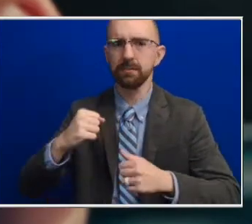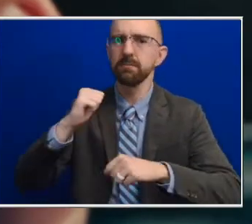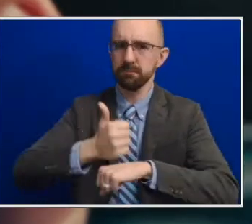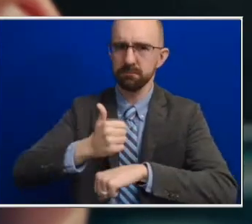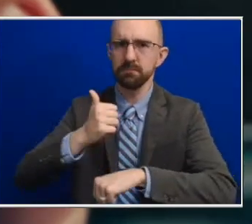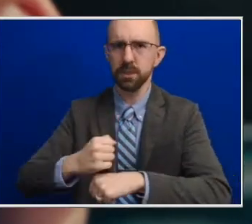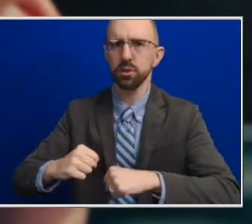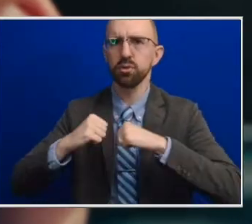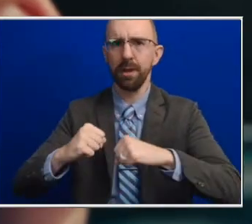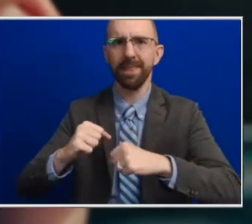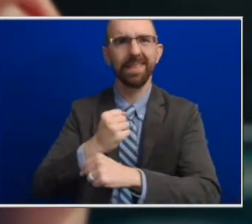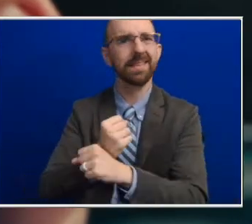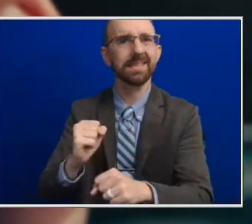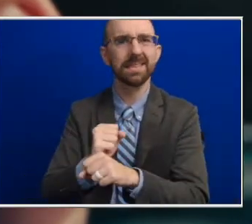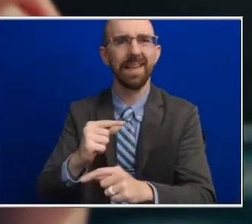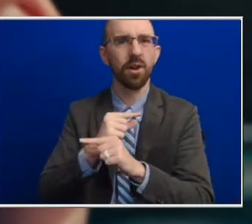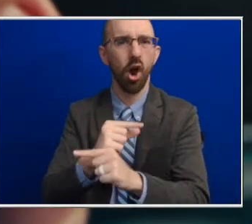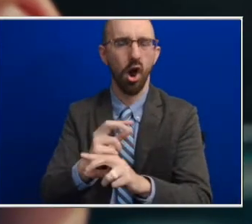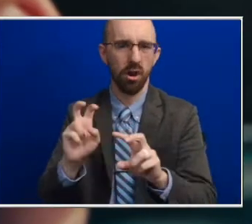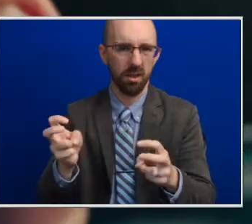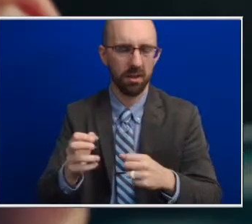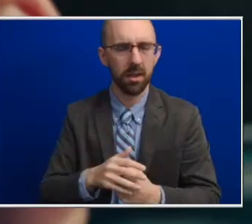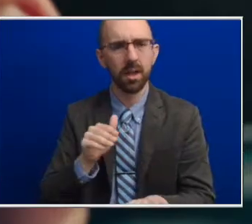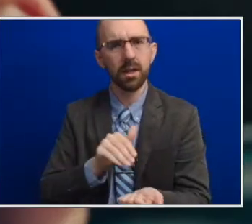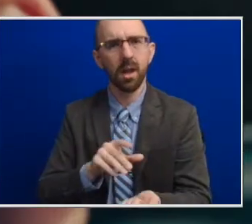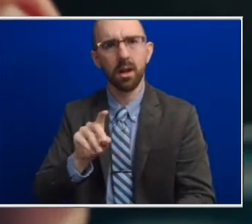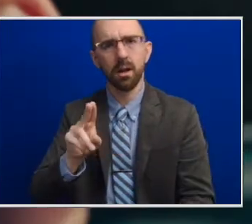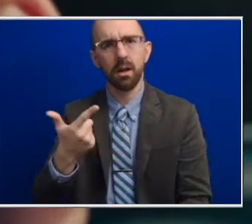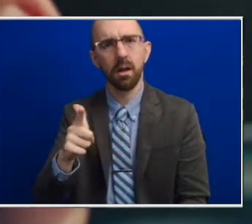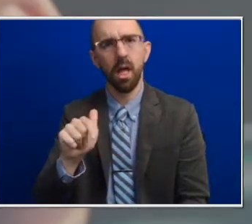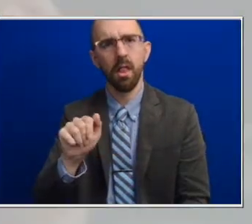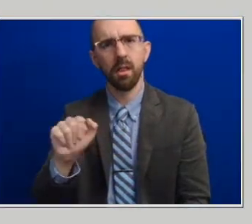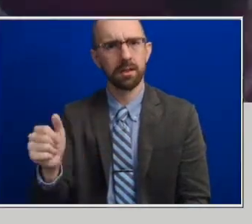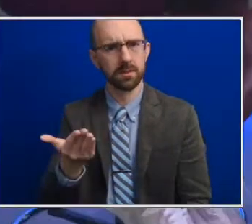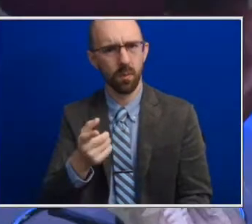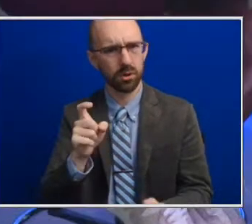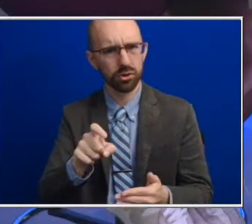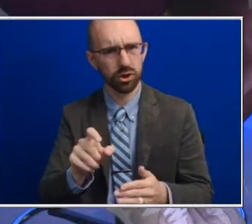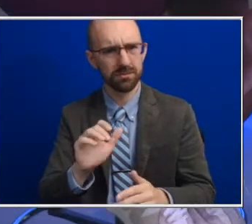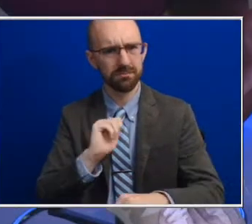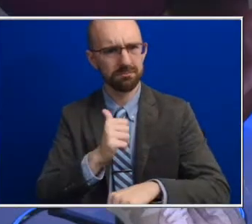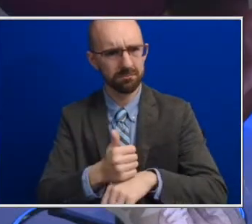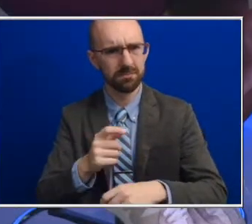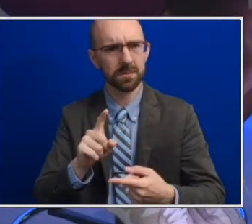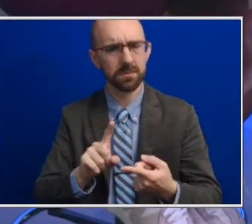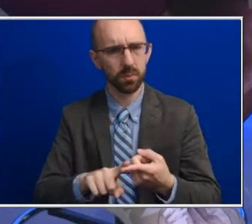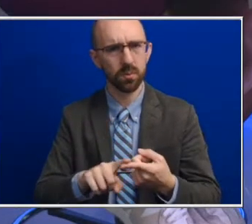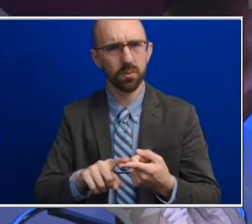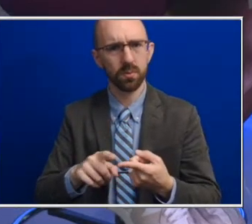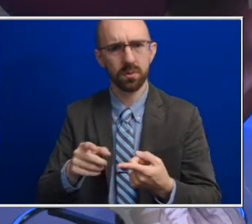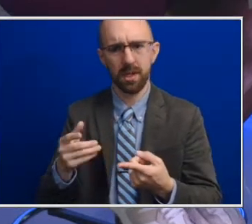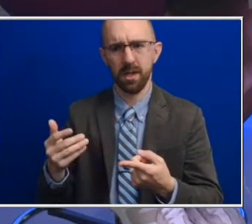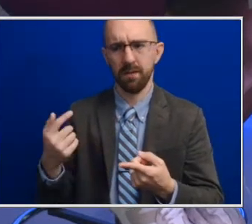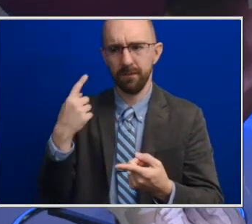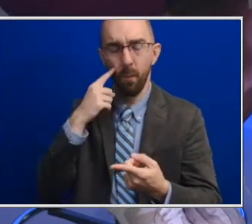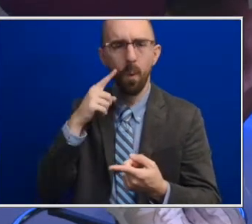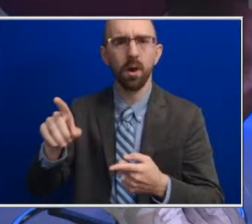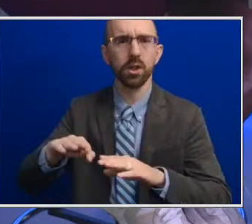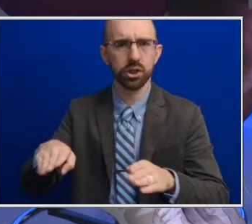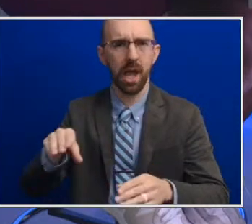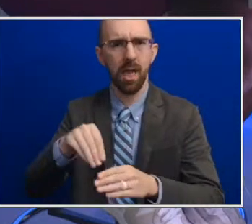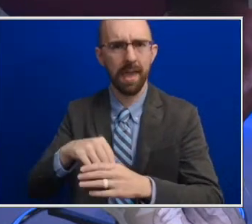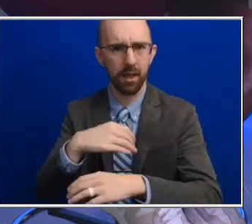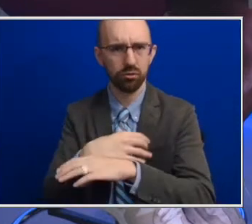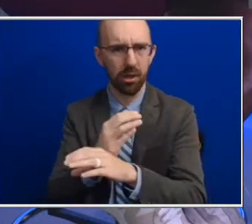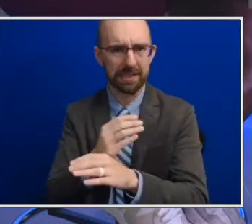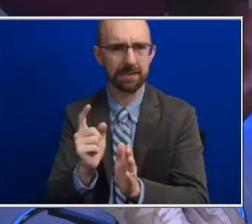safeguards. Dr. Douglas, what should there be to a child in crisis? What should the response be using